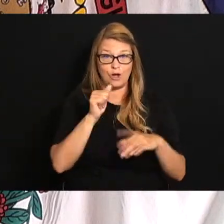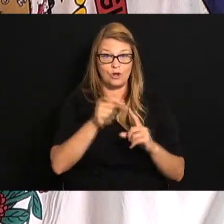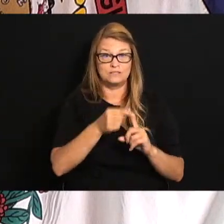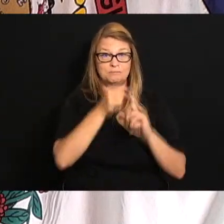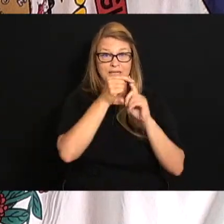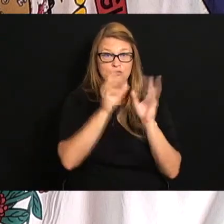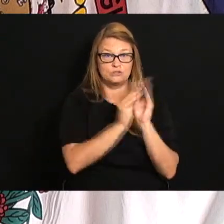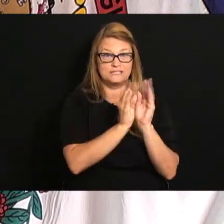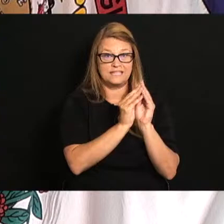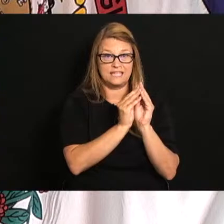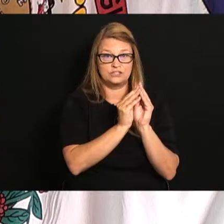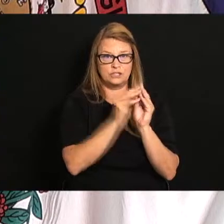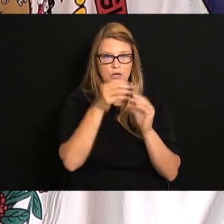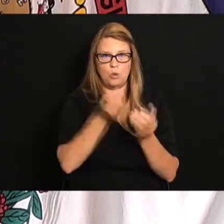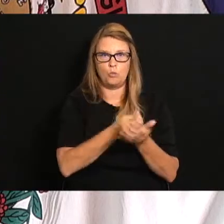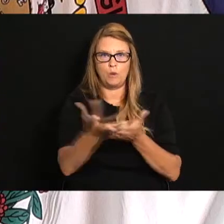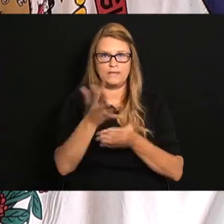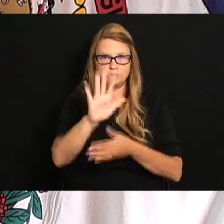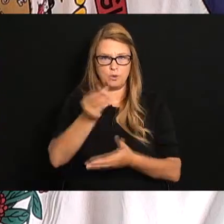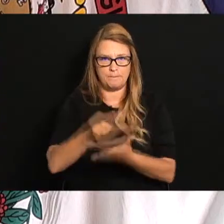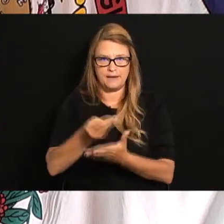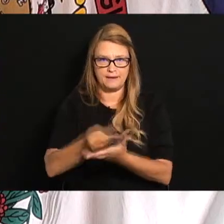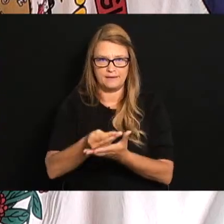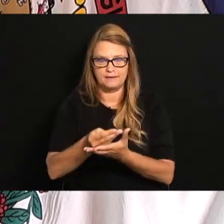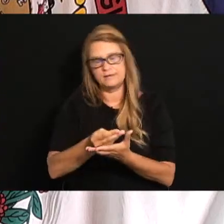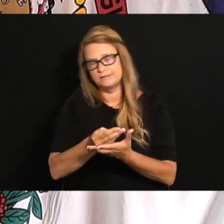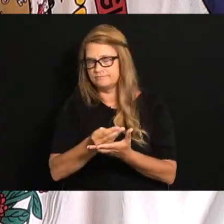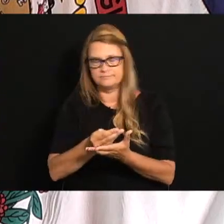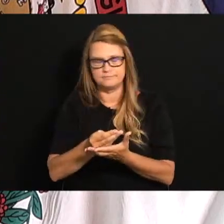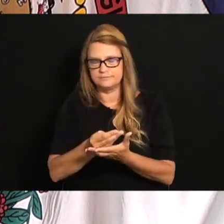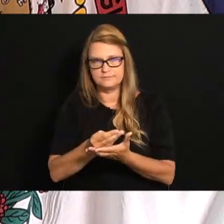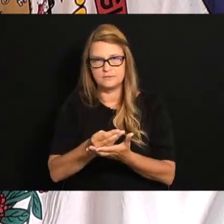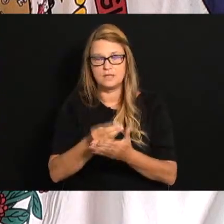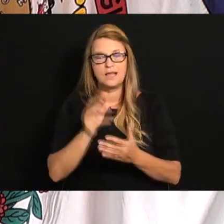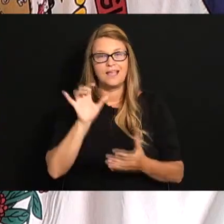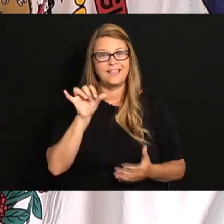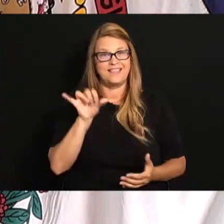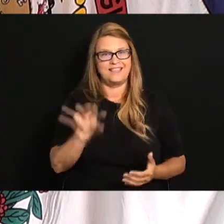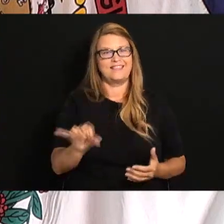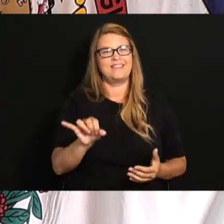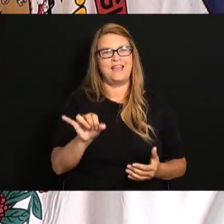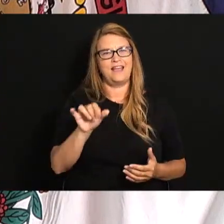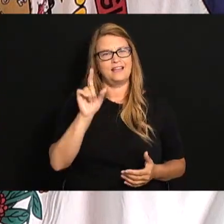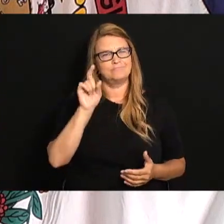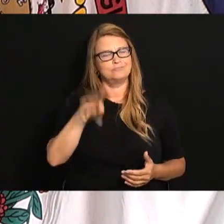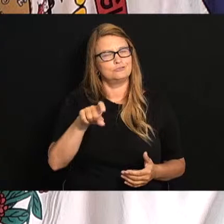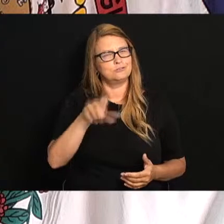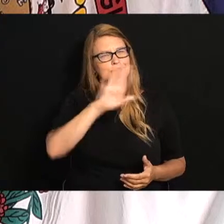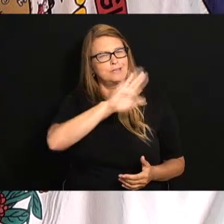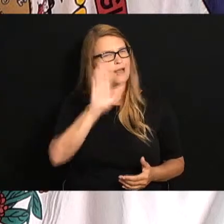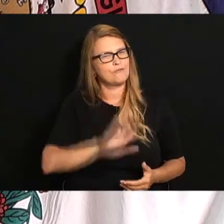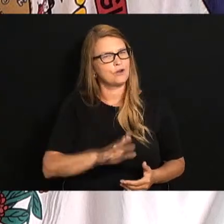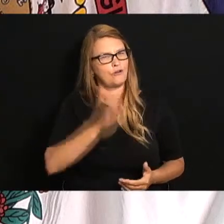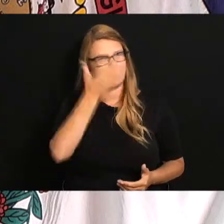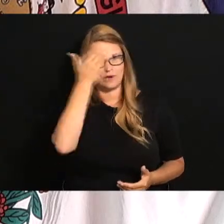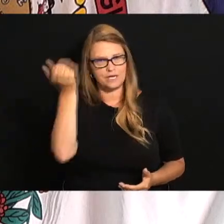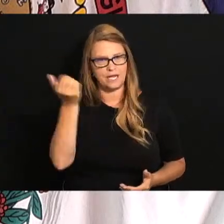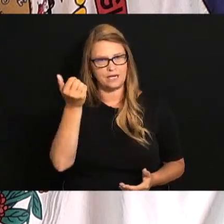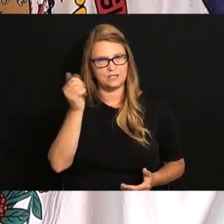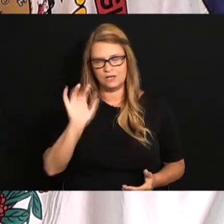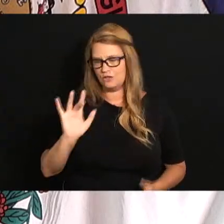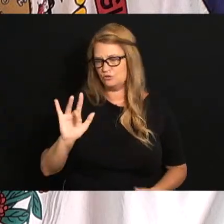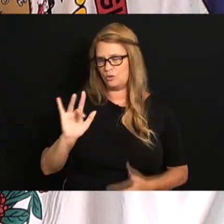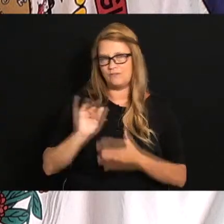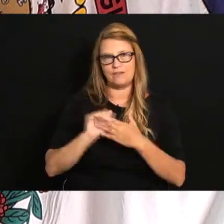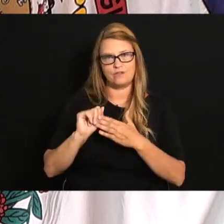money. That's all there is to it. So with all that being said, we should never forget that